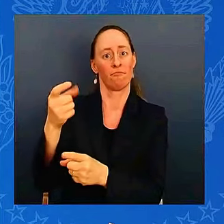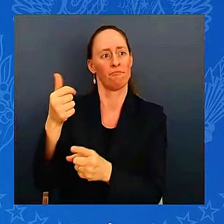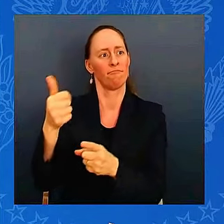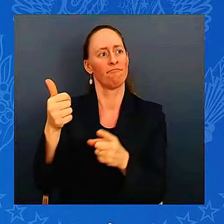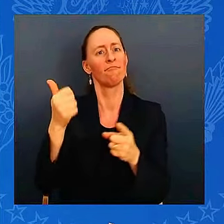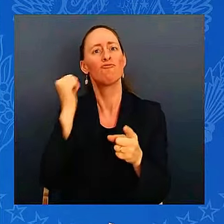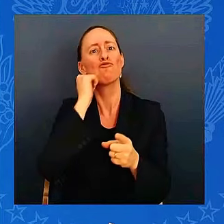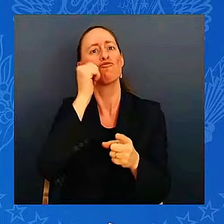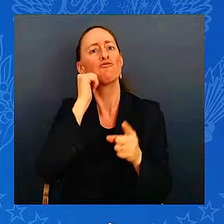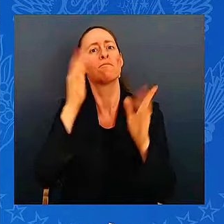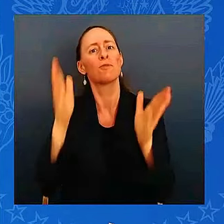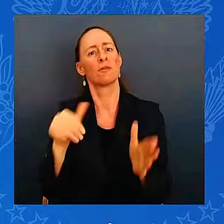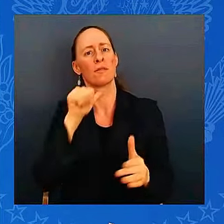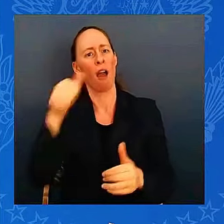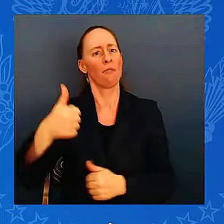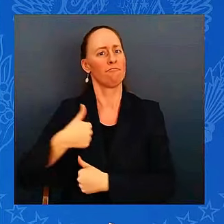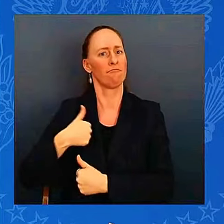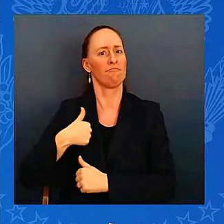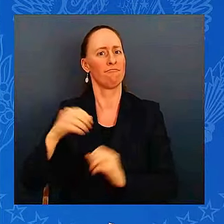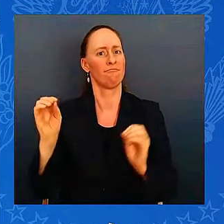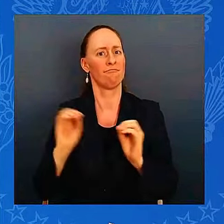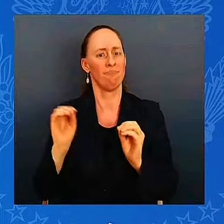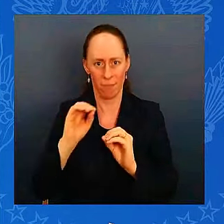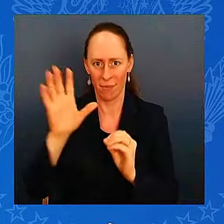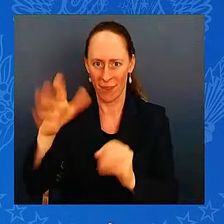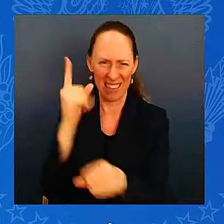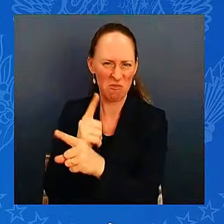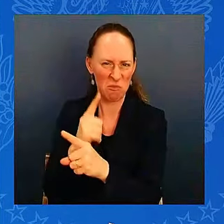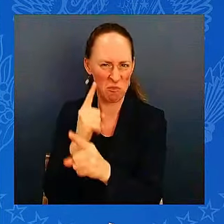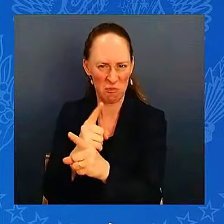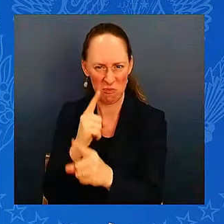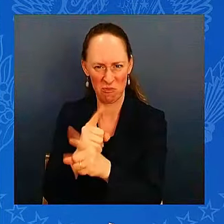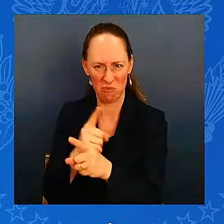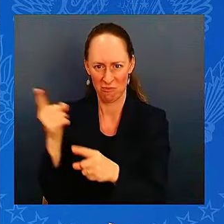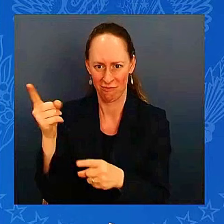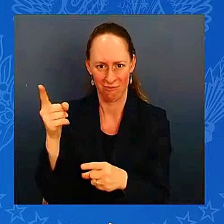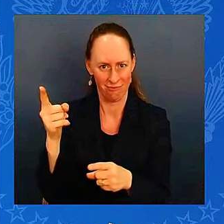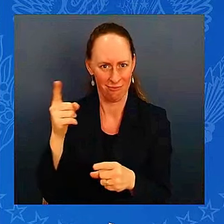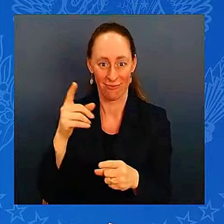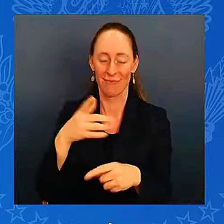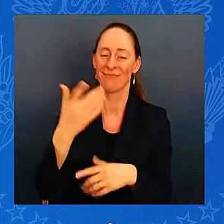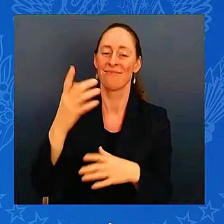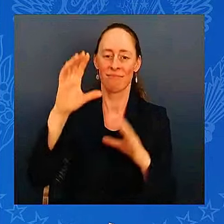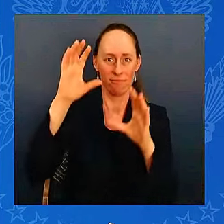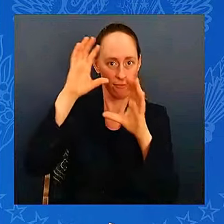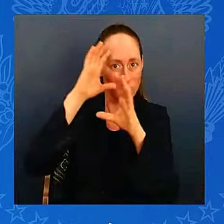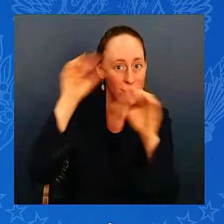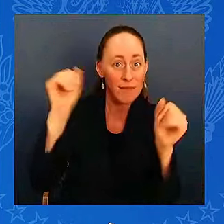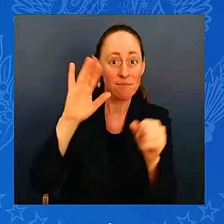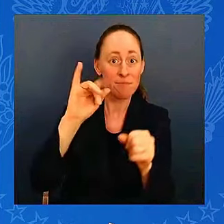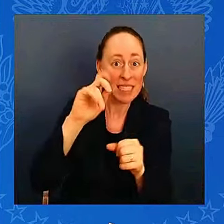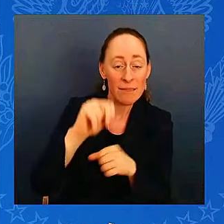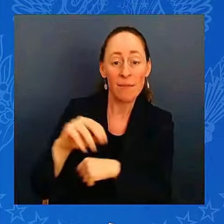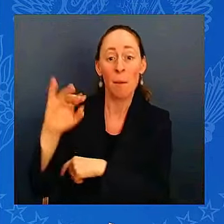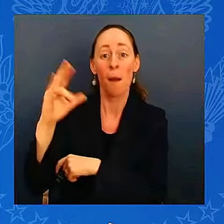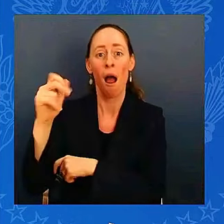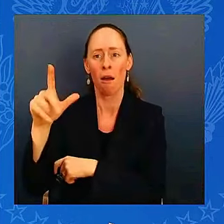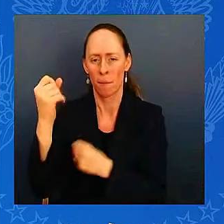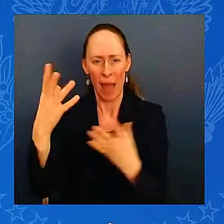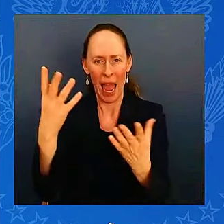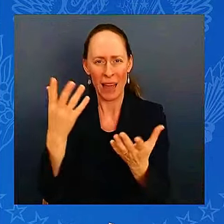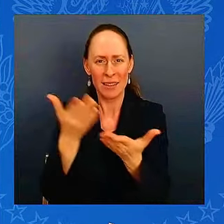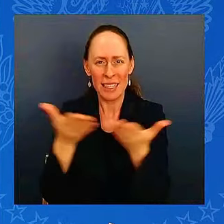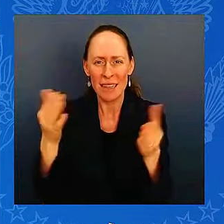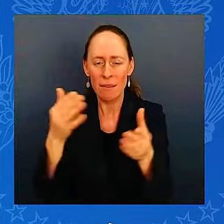same qualities. Like Mike, President Biden is a dedicated public servant who puts people and country